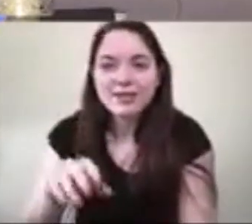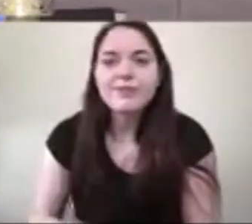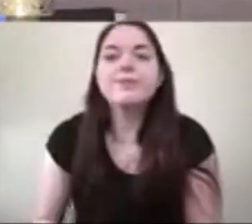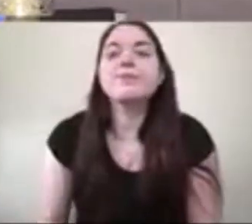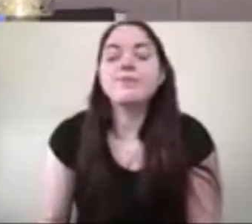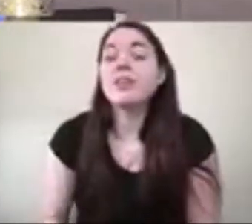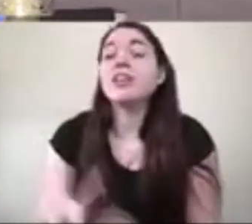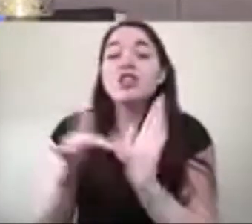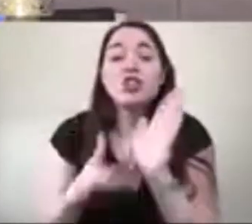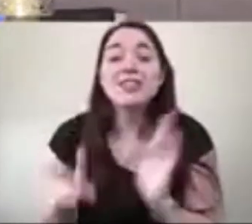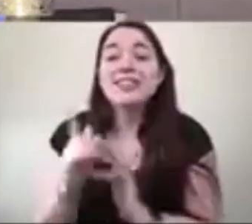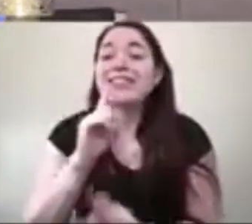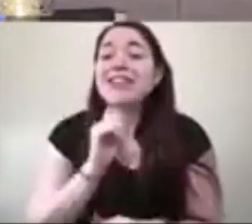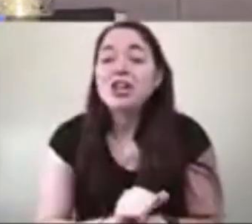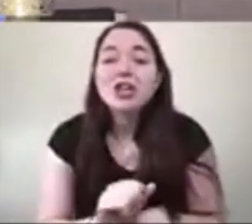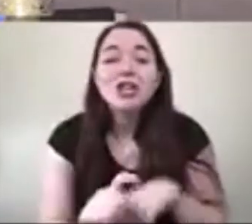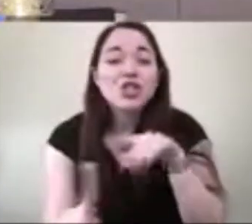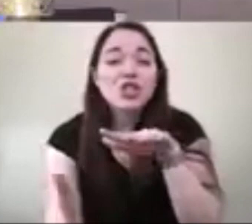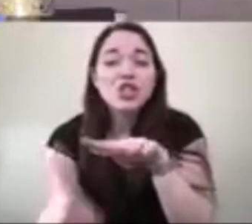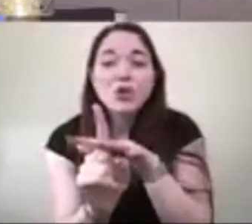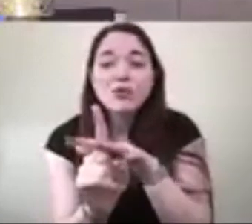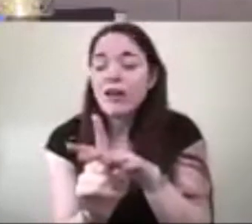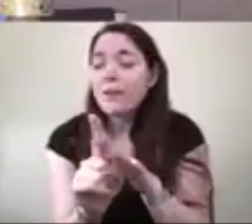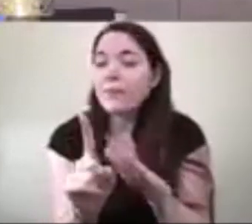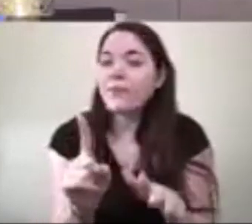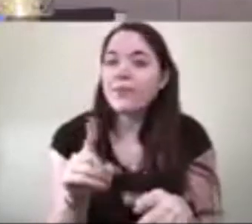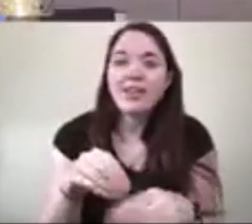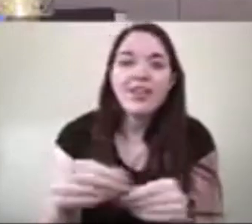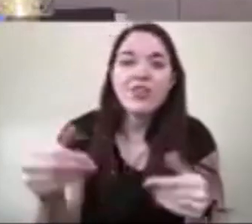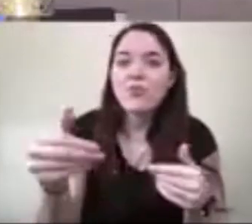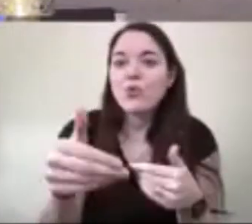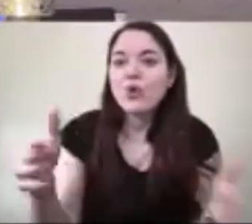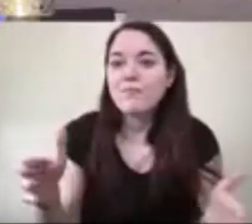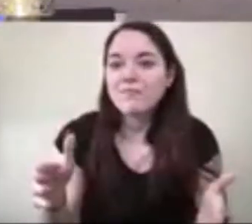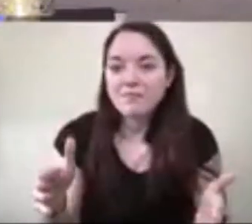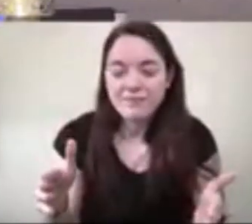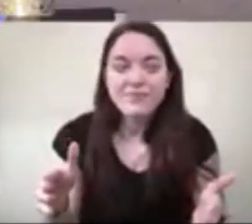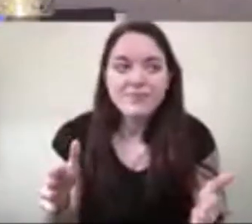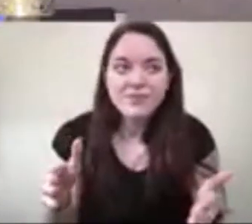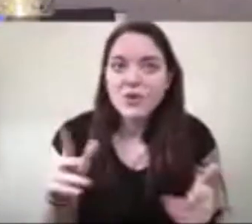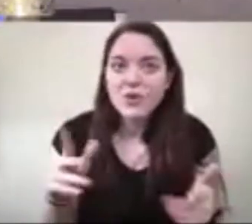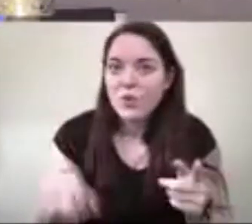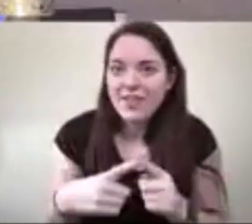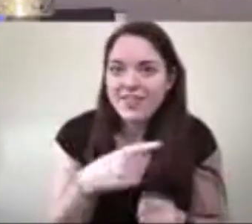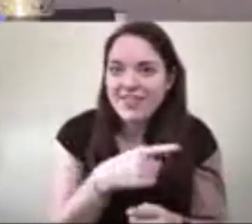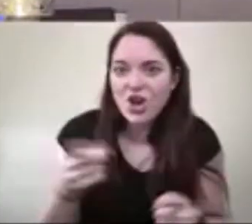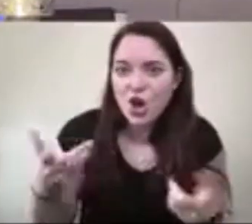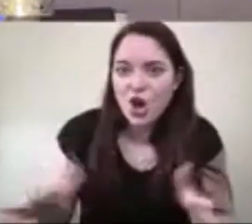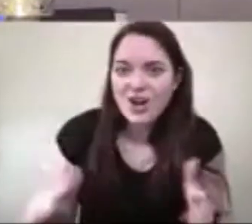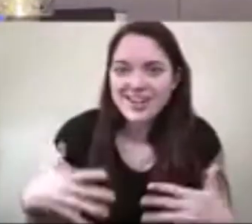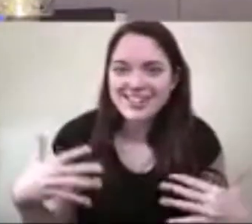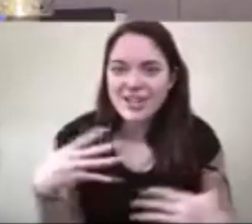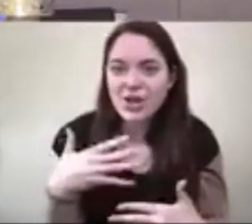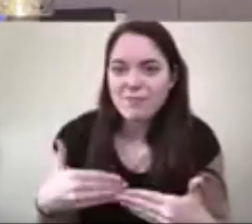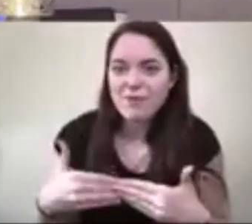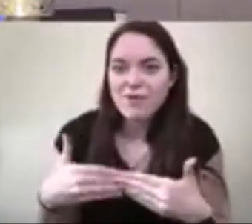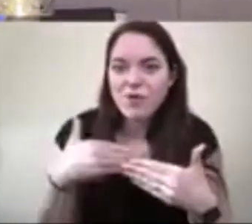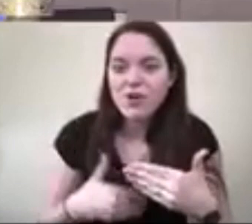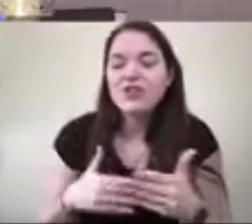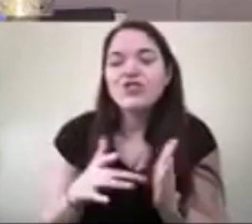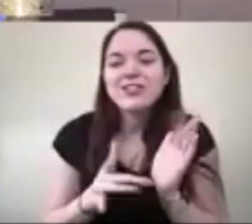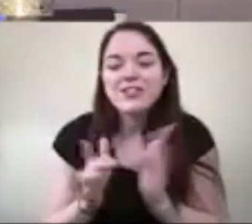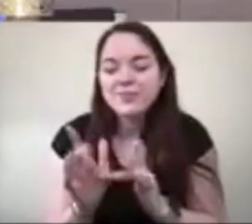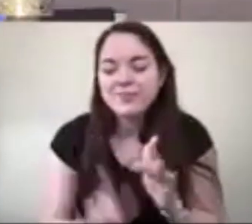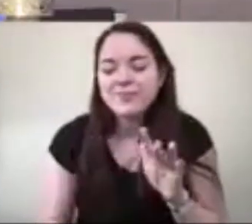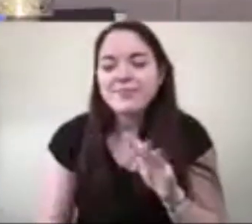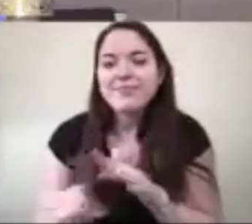midst of people who are scared out of their wits. Jesus moves into the room and says, "Peace be